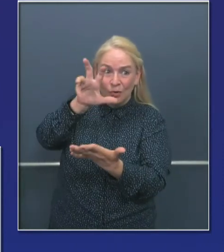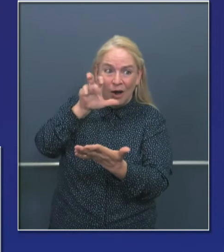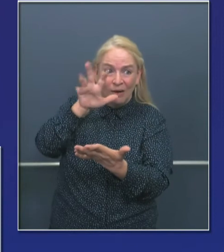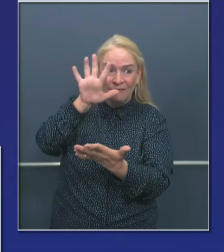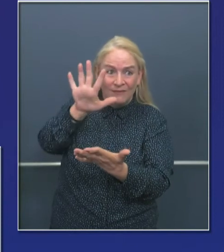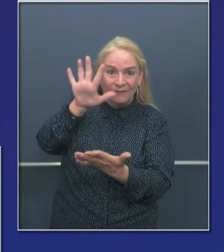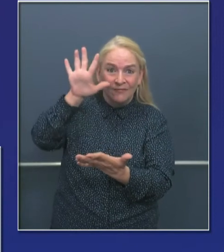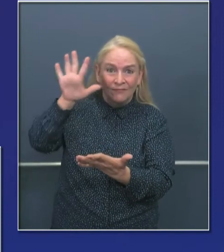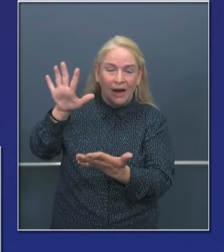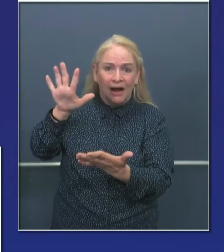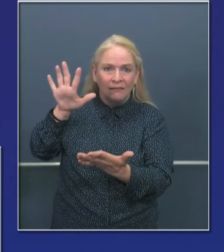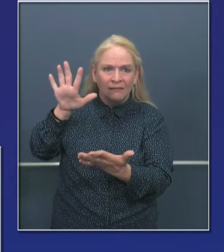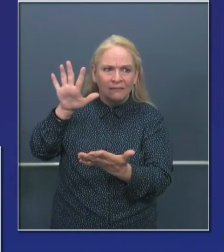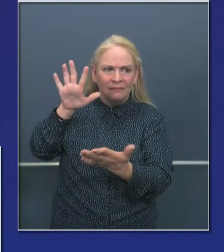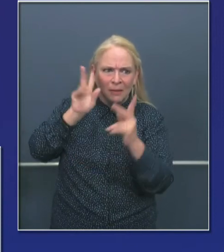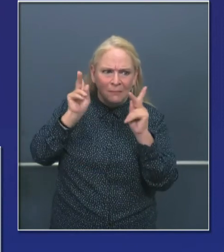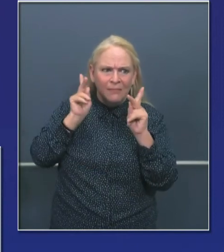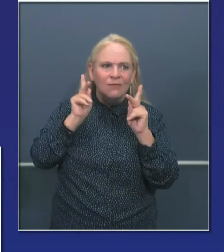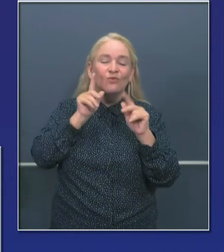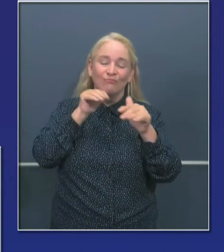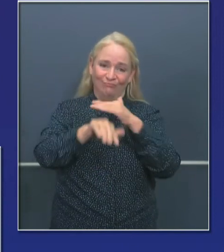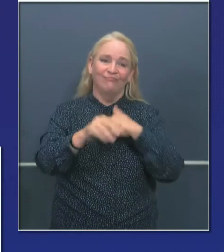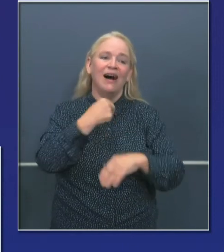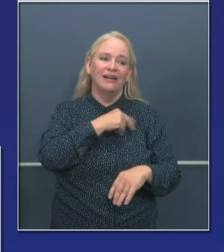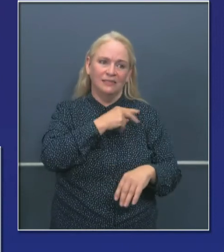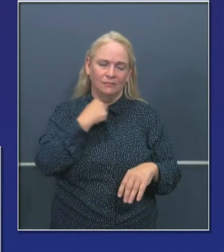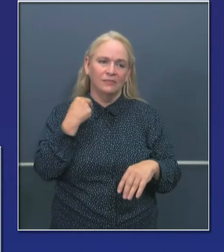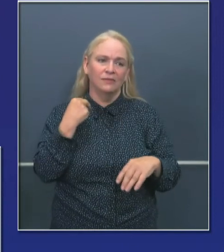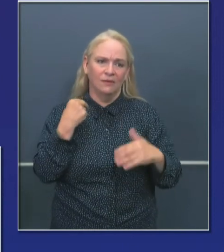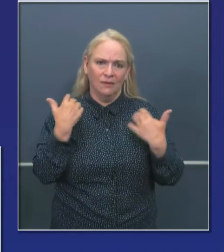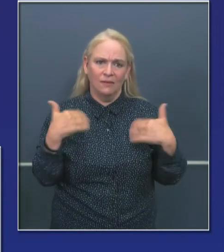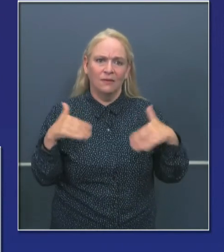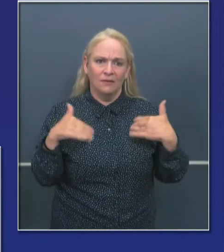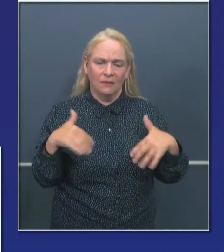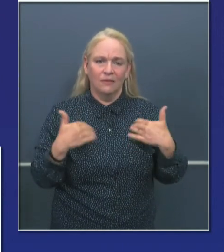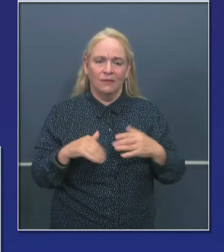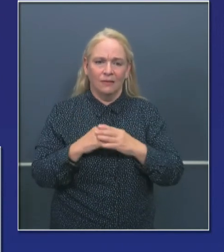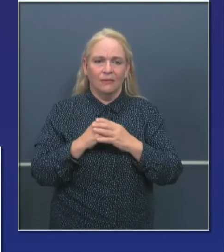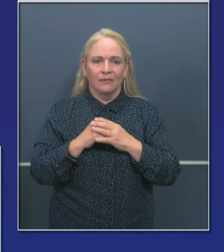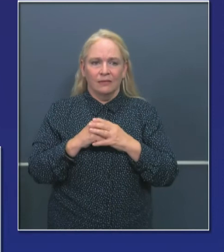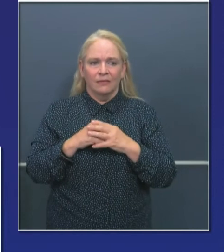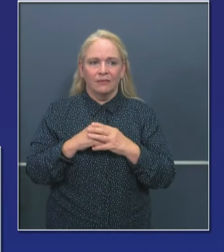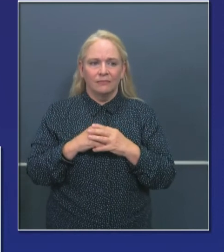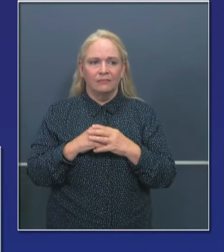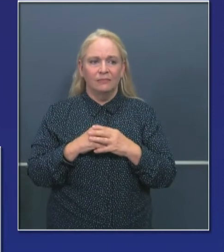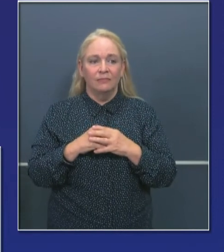5,355 patients in a hospital system that has capacity for